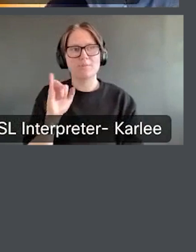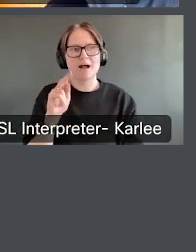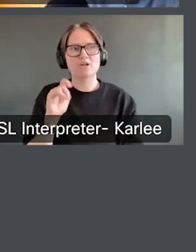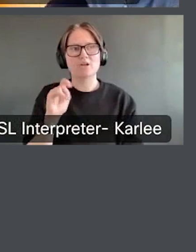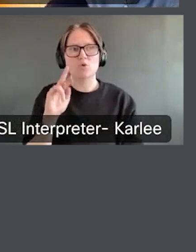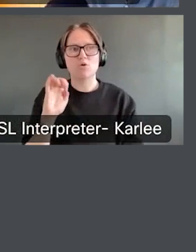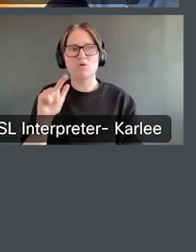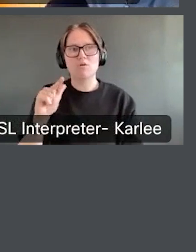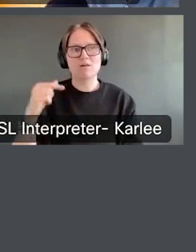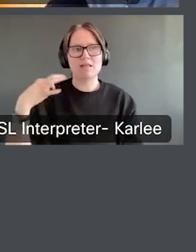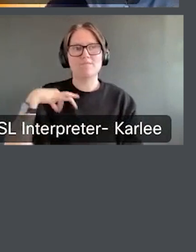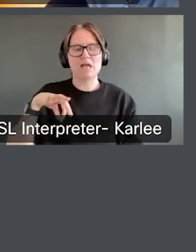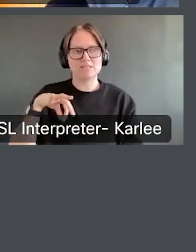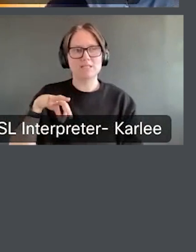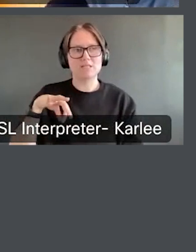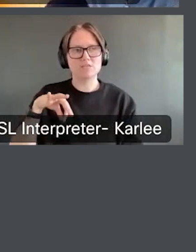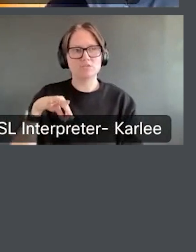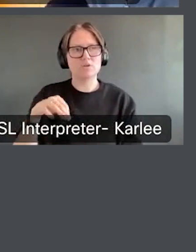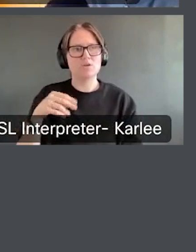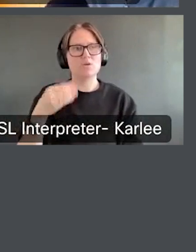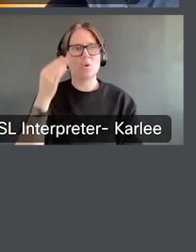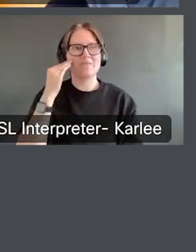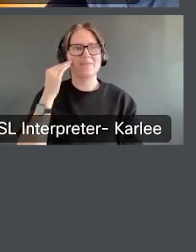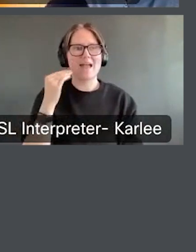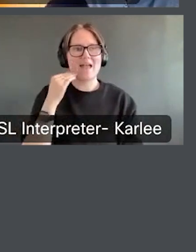to as the head shadow effect.